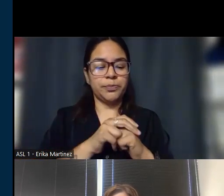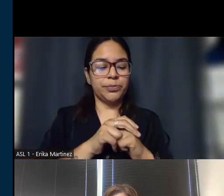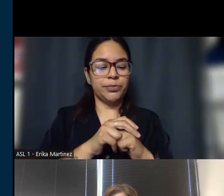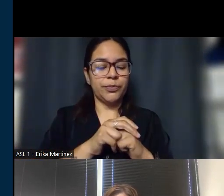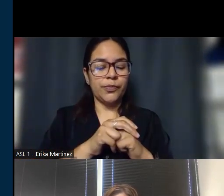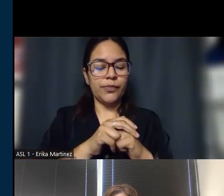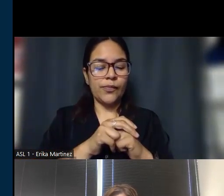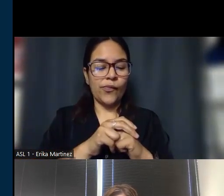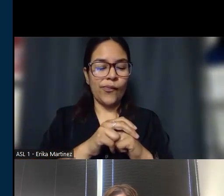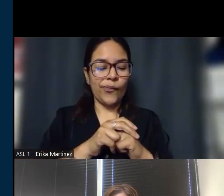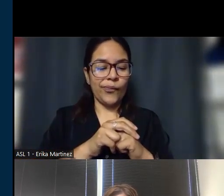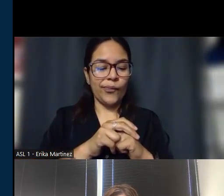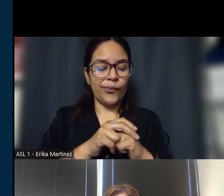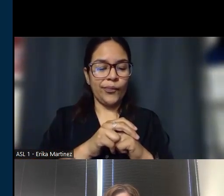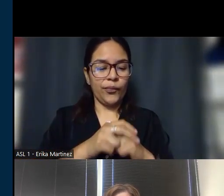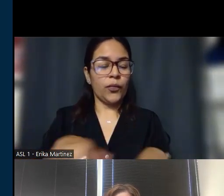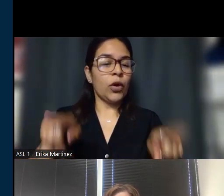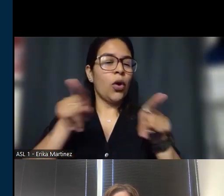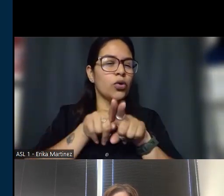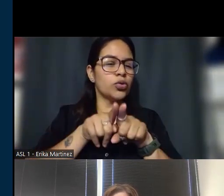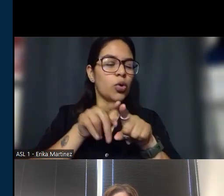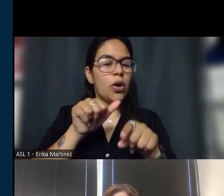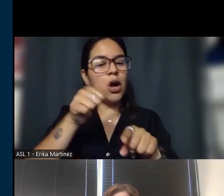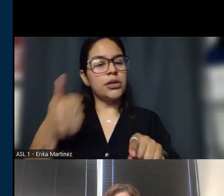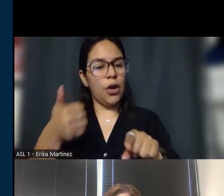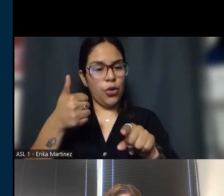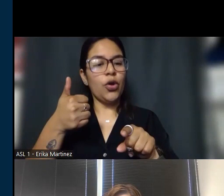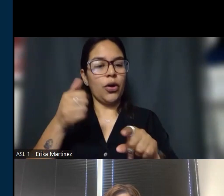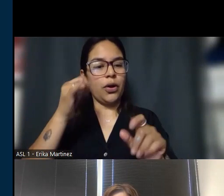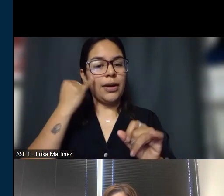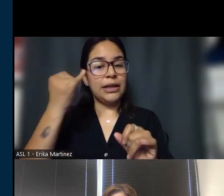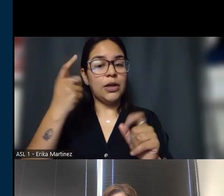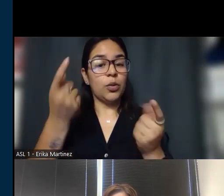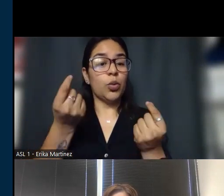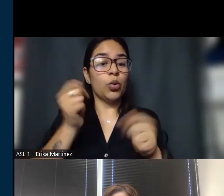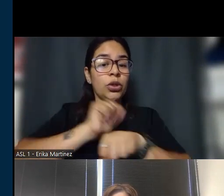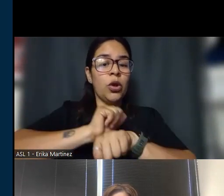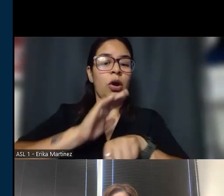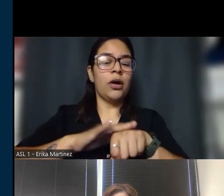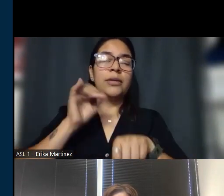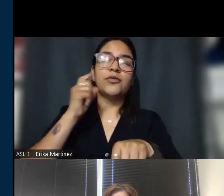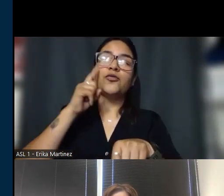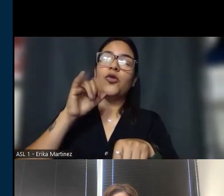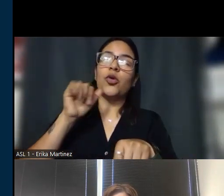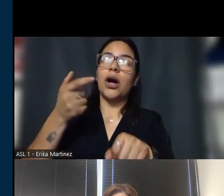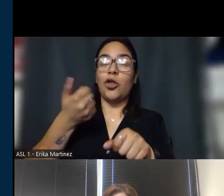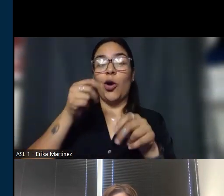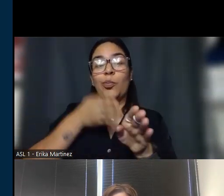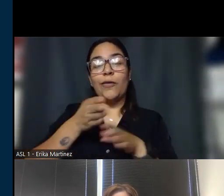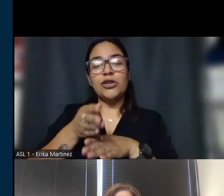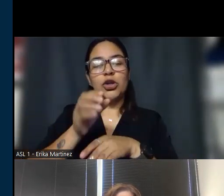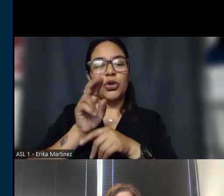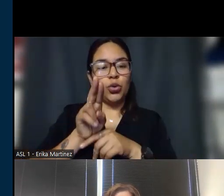were thankful to one of our members, who I believe is on, who connected us with the Prepare and Clarity professionals out of